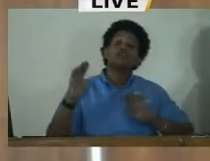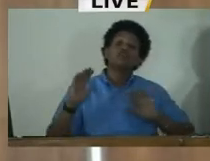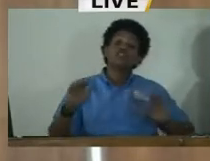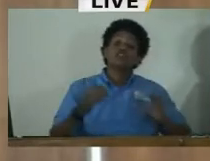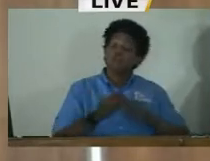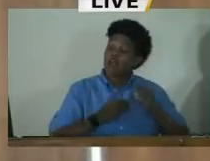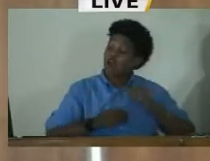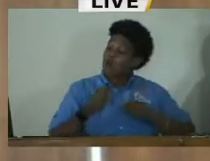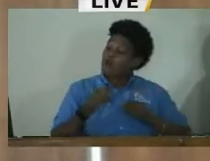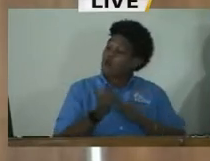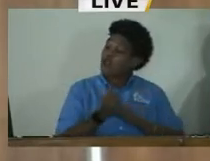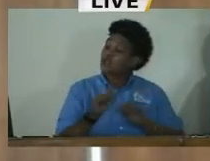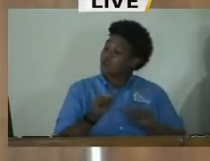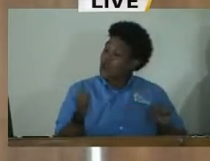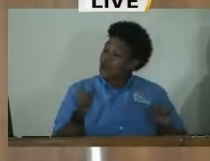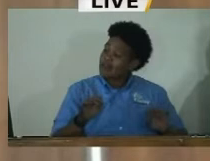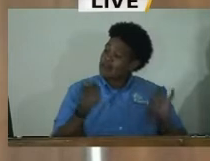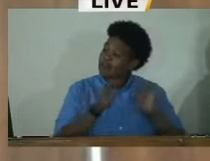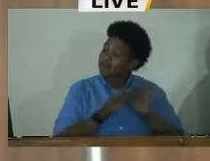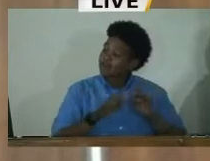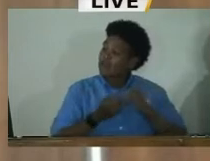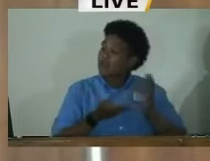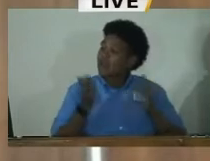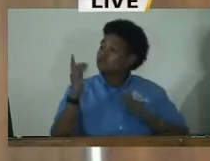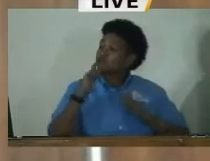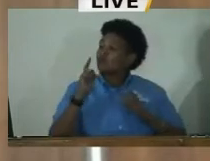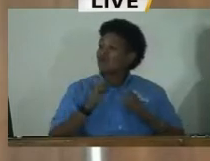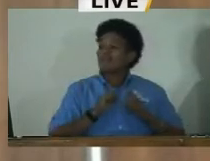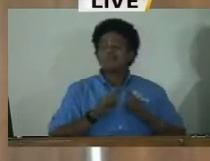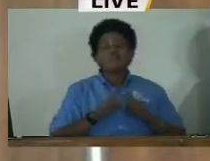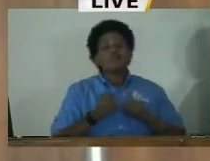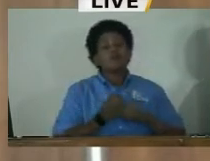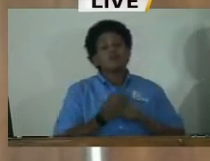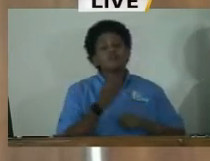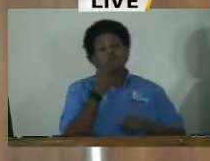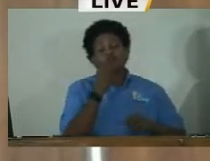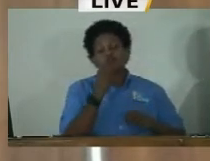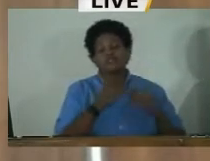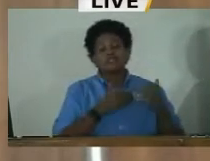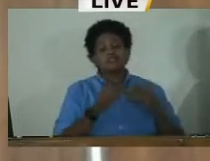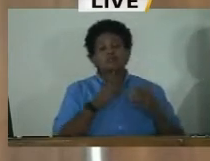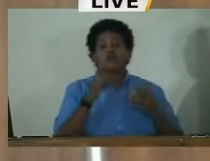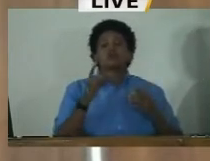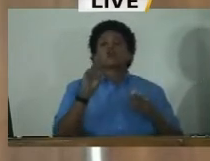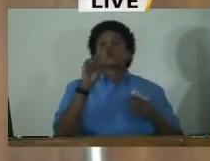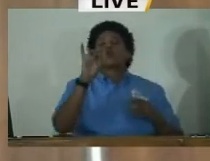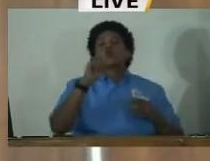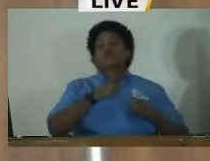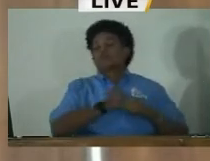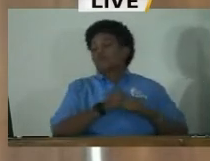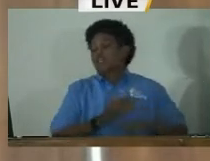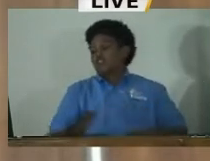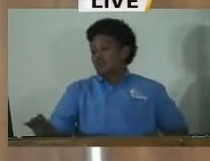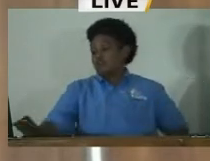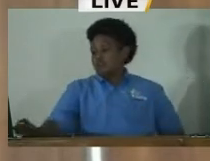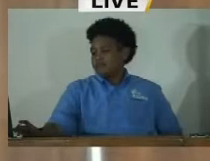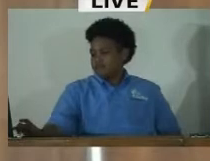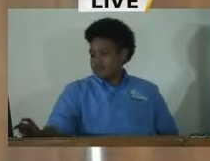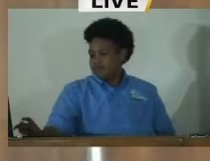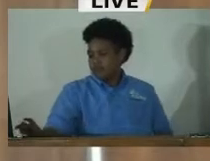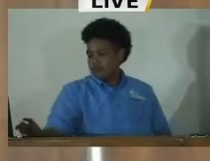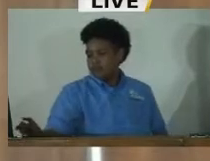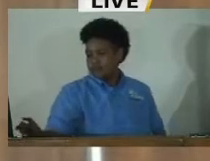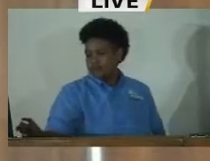or led to any significant export of manufactured goods, despite substantial duty protection. For